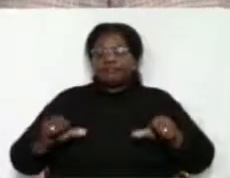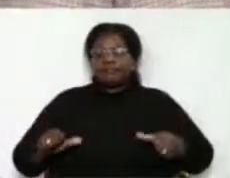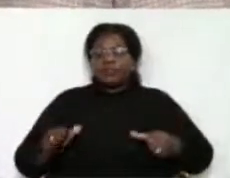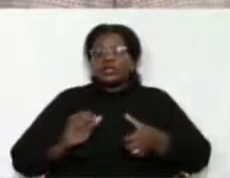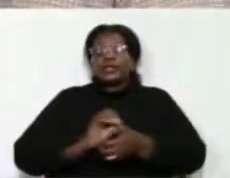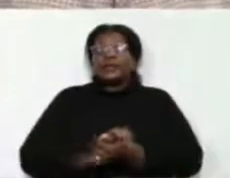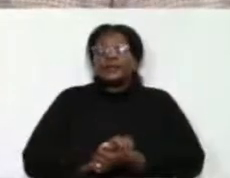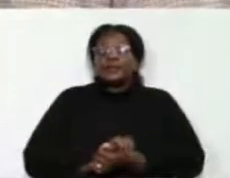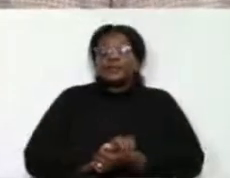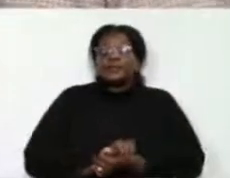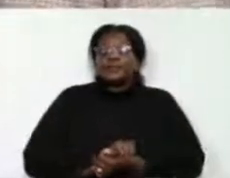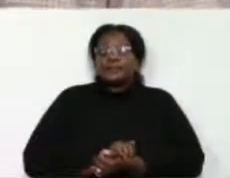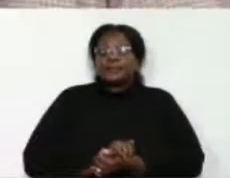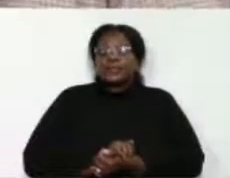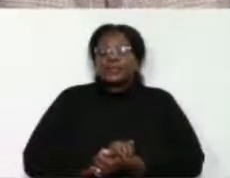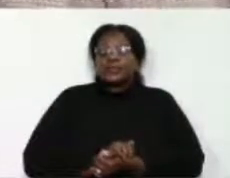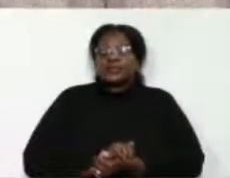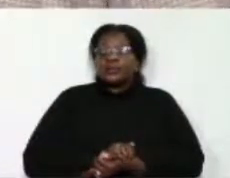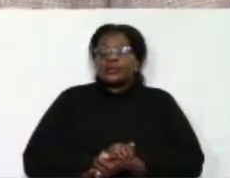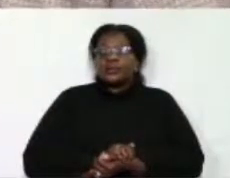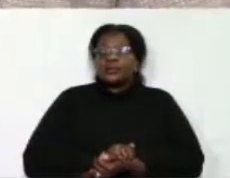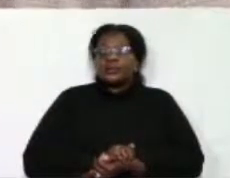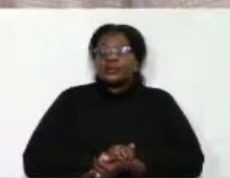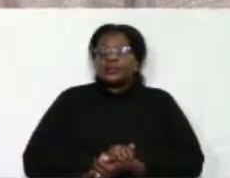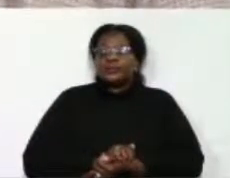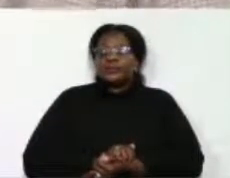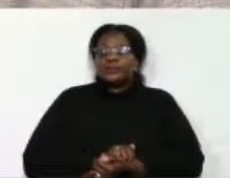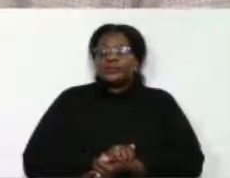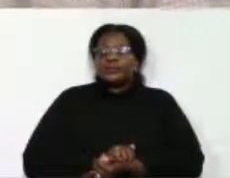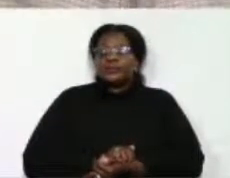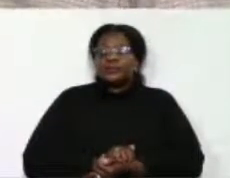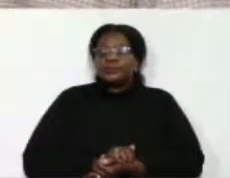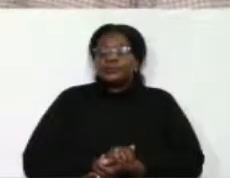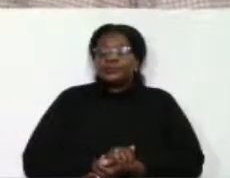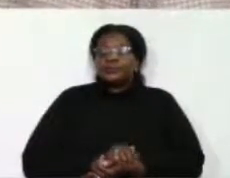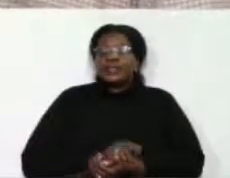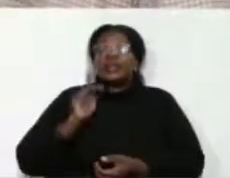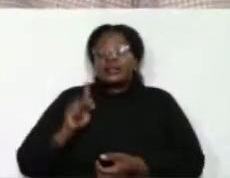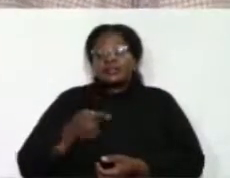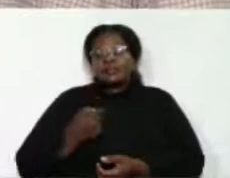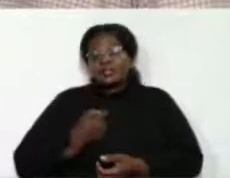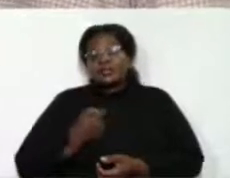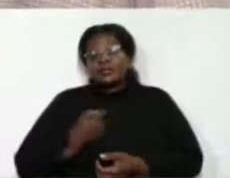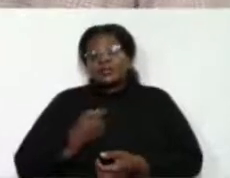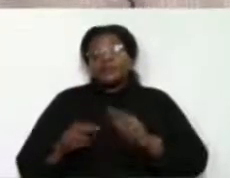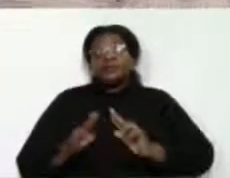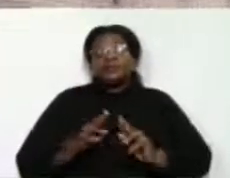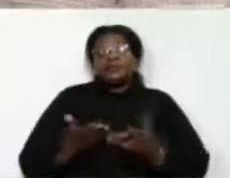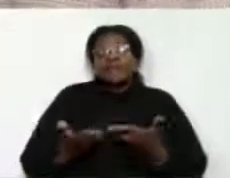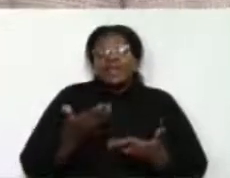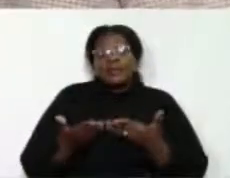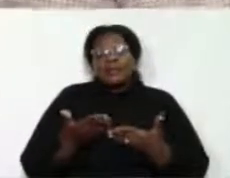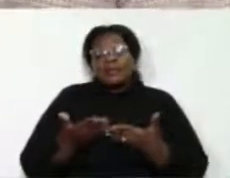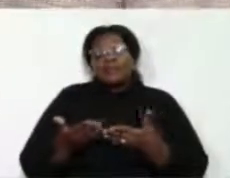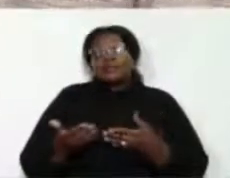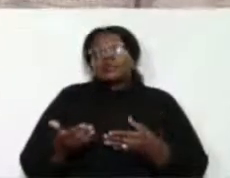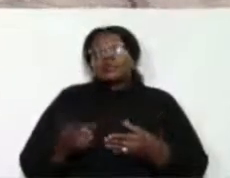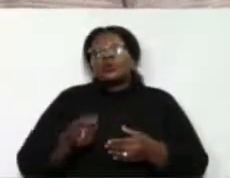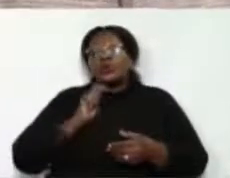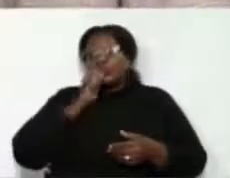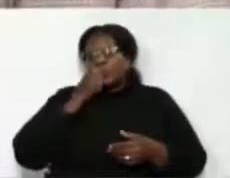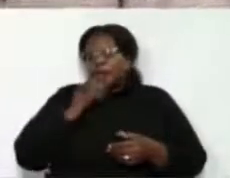proposals. Yeah, exactly. And I might even be the one that handles the quiet investor. So there's another investor that's given